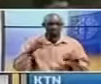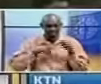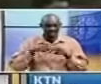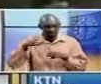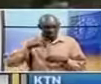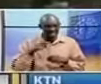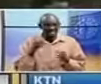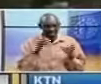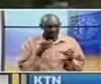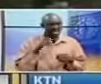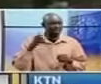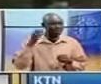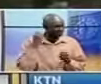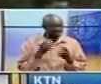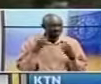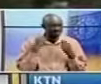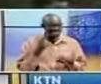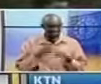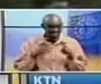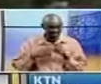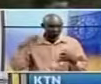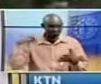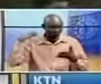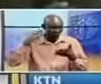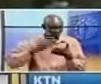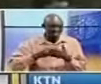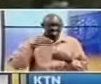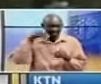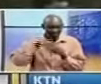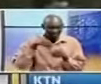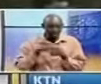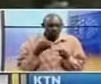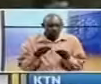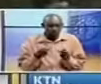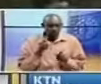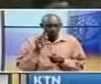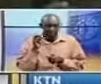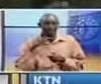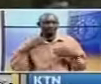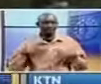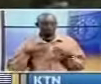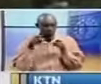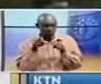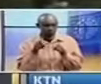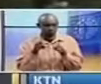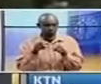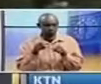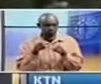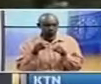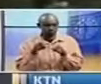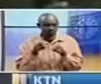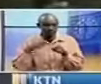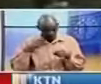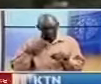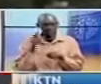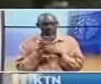a company over the last many years have invested in our software, which is our people. We